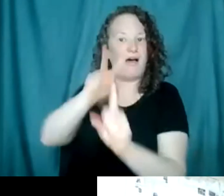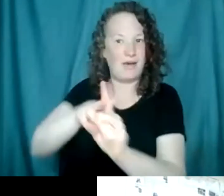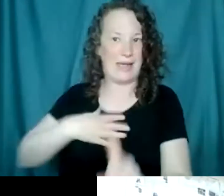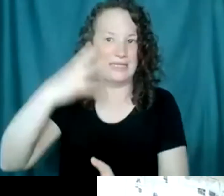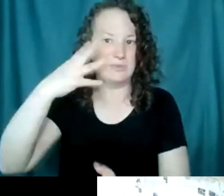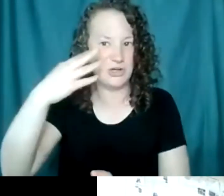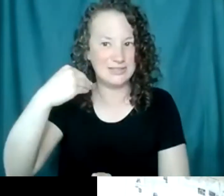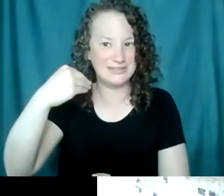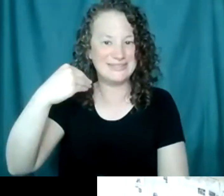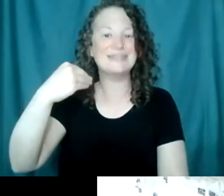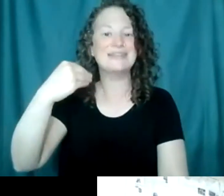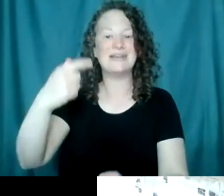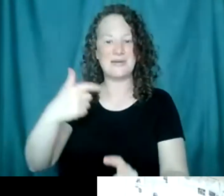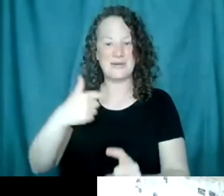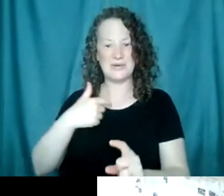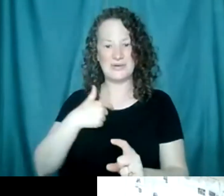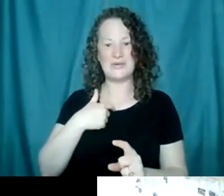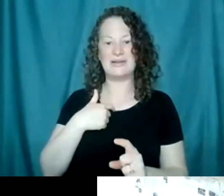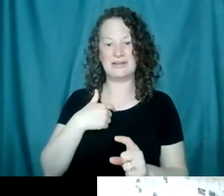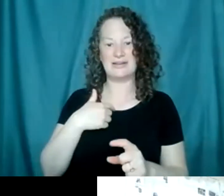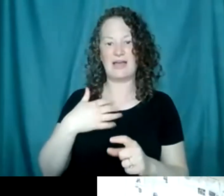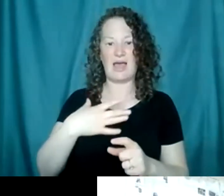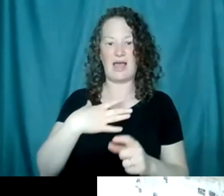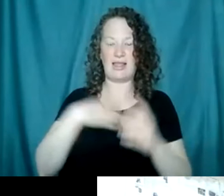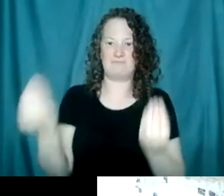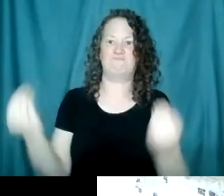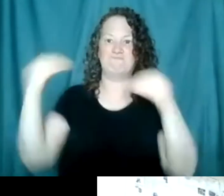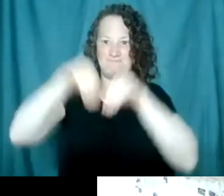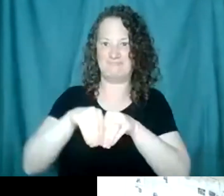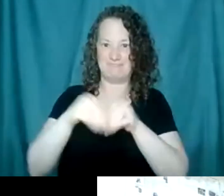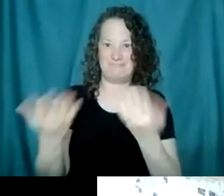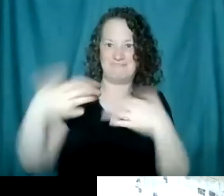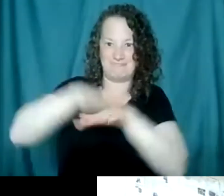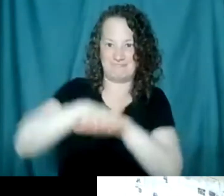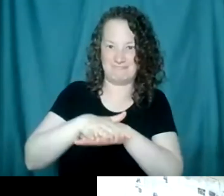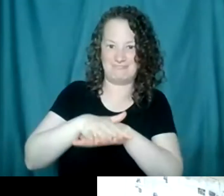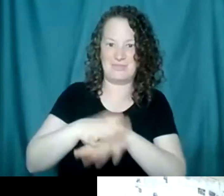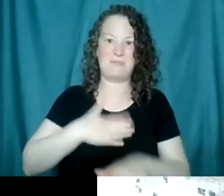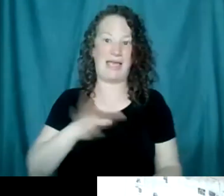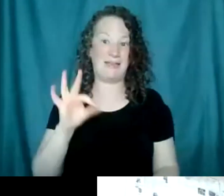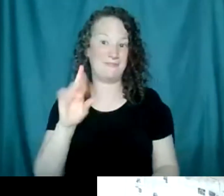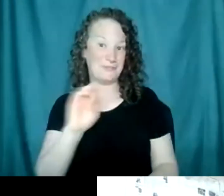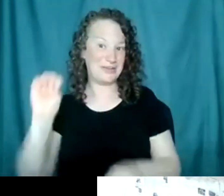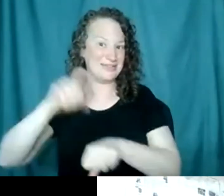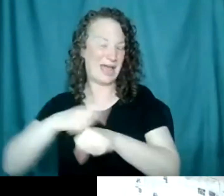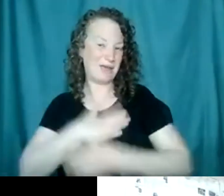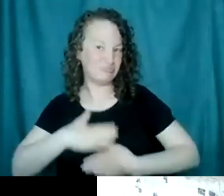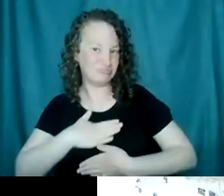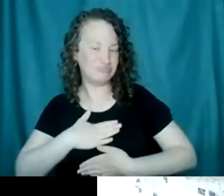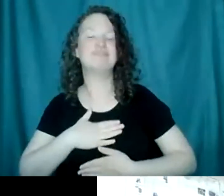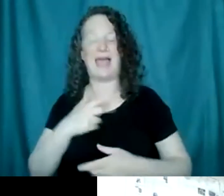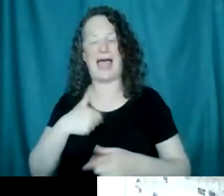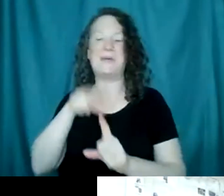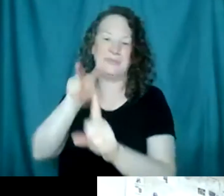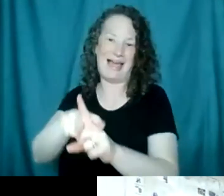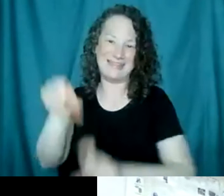to feed in a bunch to both of those. What I do in my free time in the outdoors applies, I bring that science into